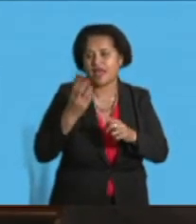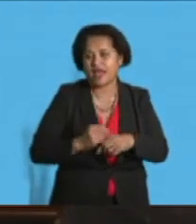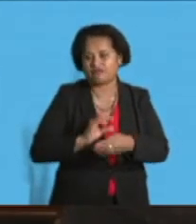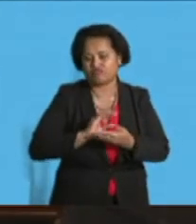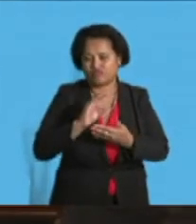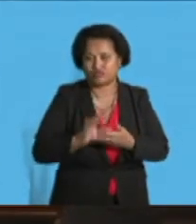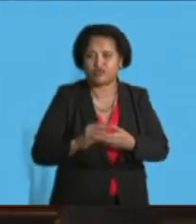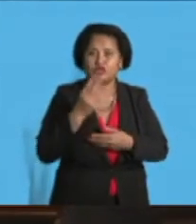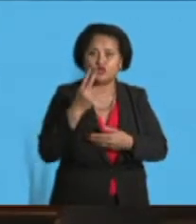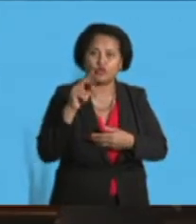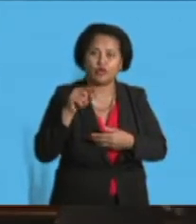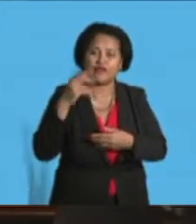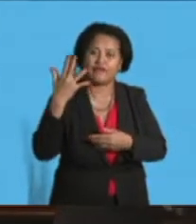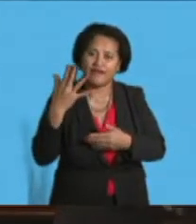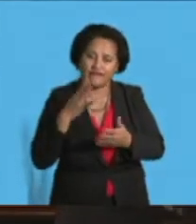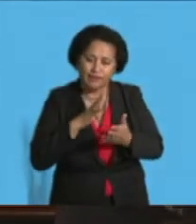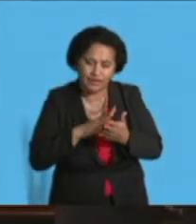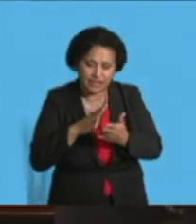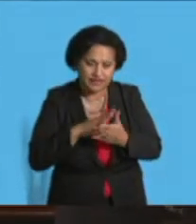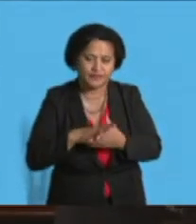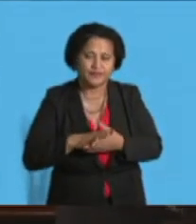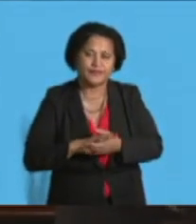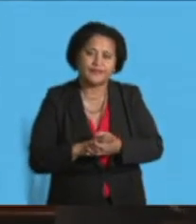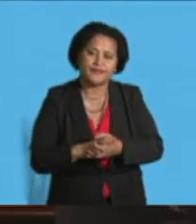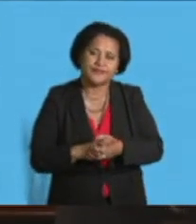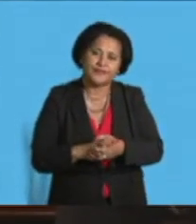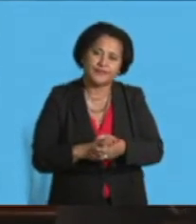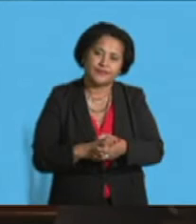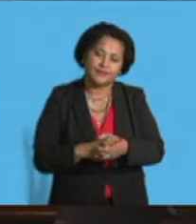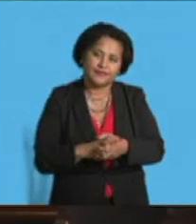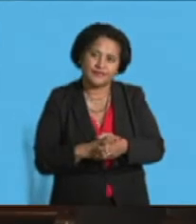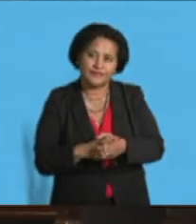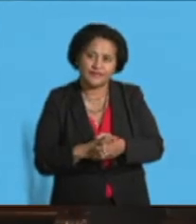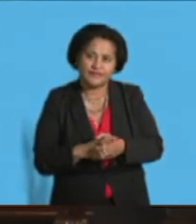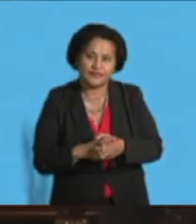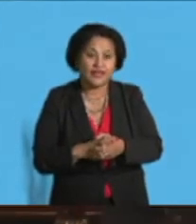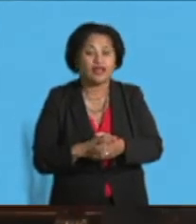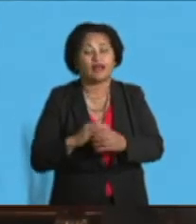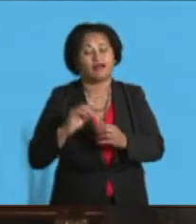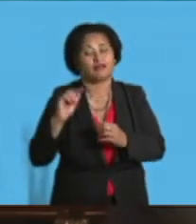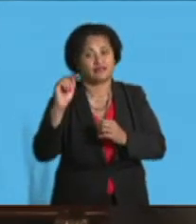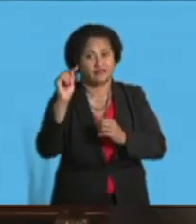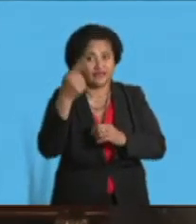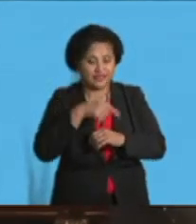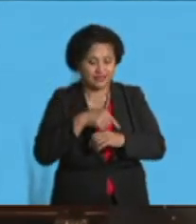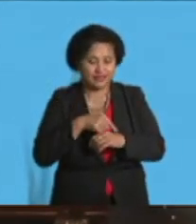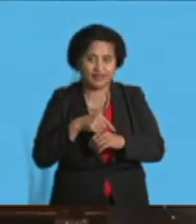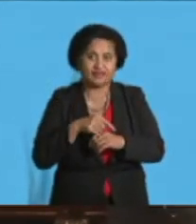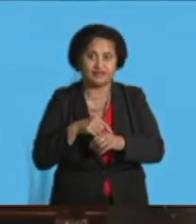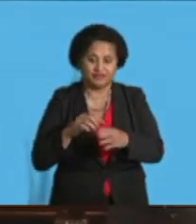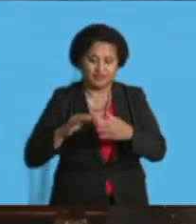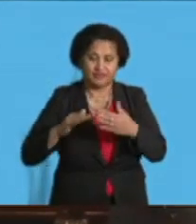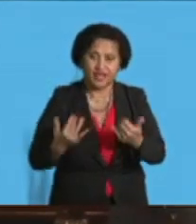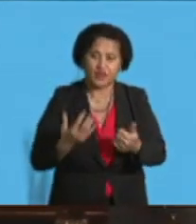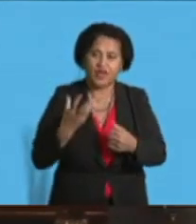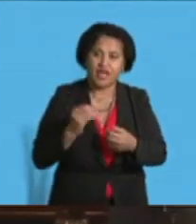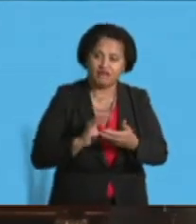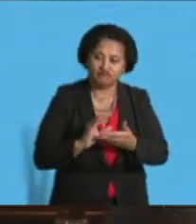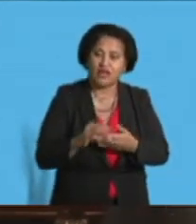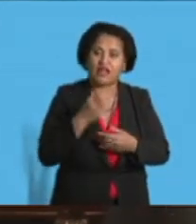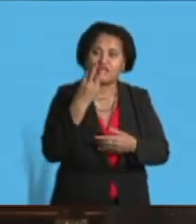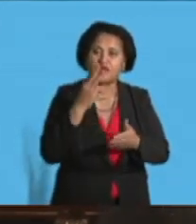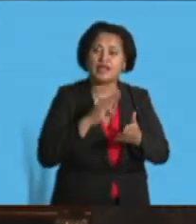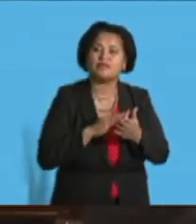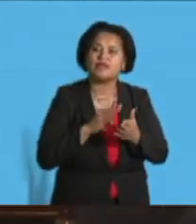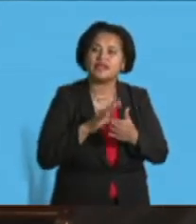million. Madam Speaker, we are first time ever, we have also have an allocation of 3 million